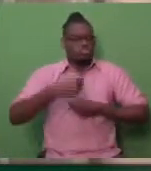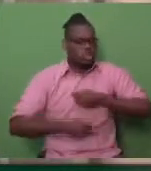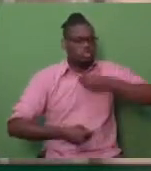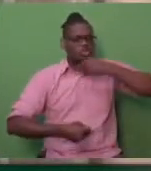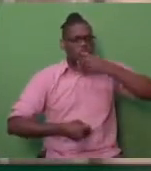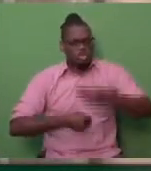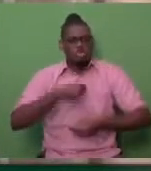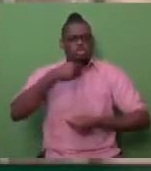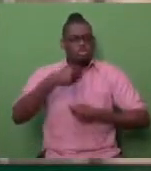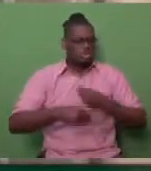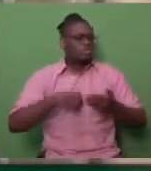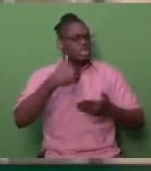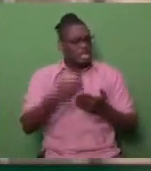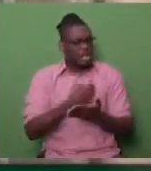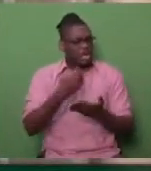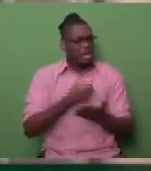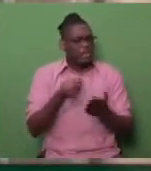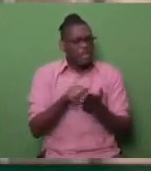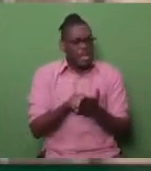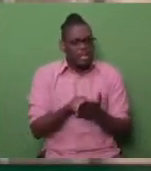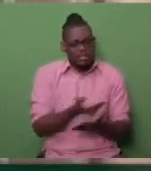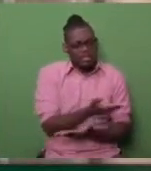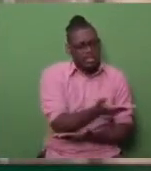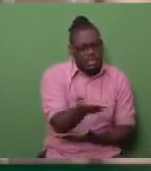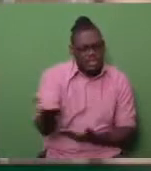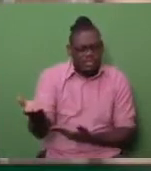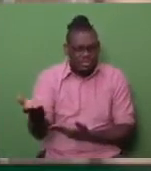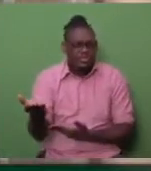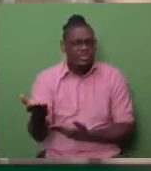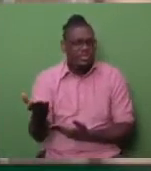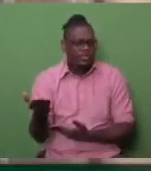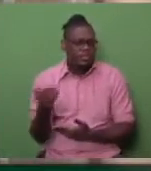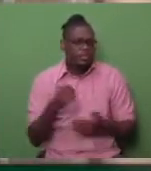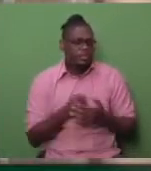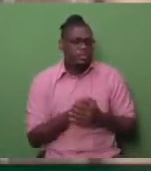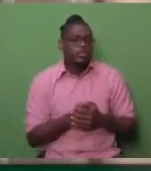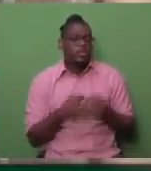And this song that they sing, this chorus, COVID crashed the economy.